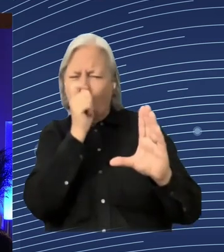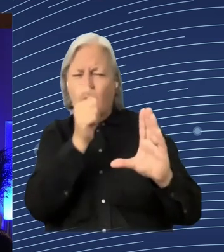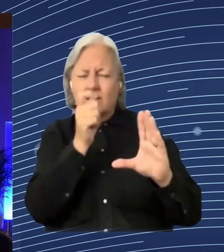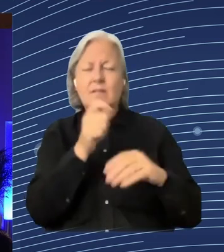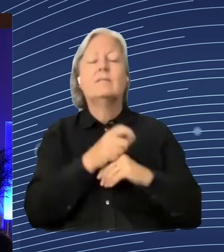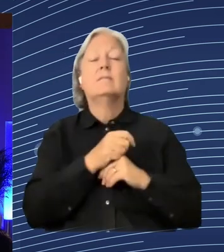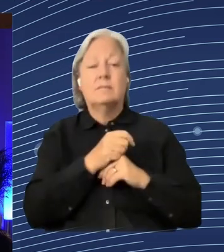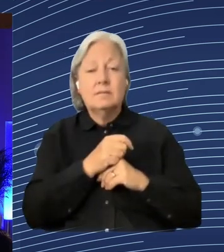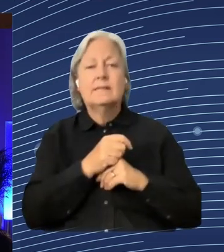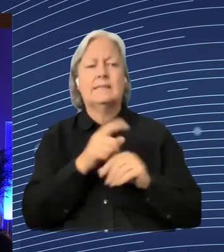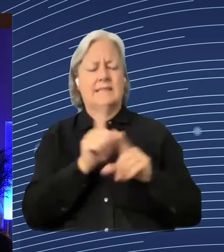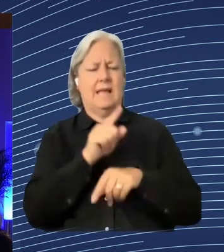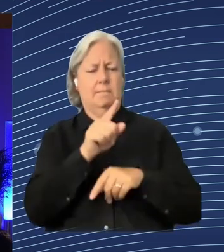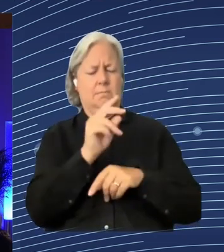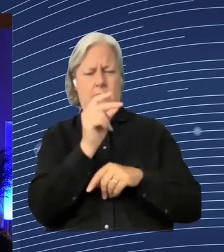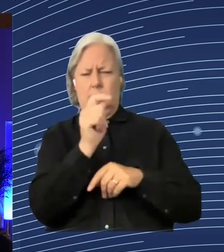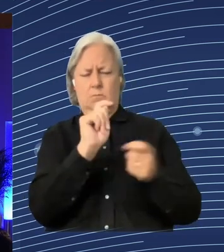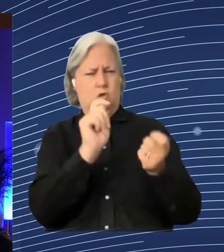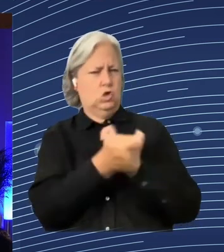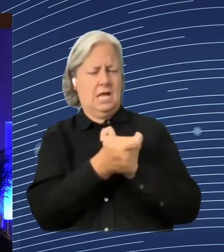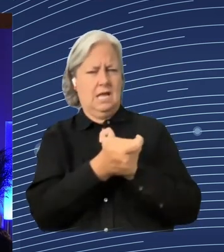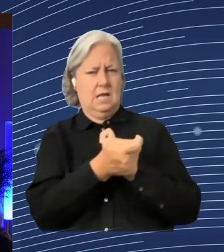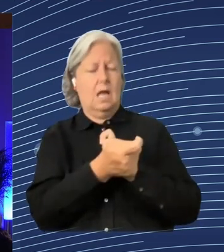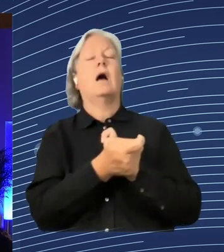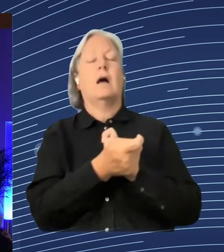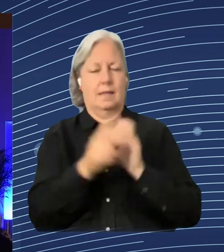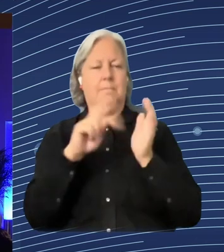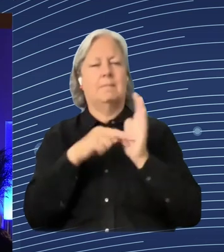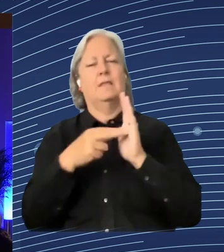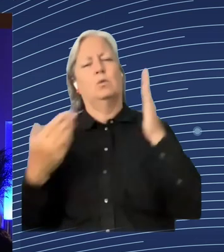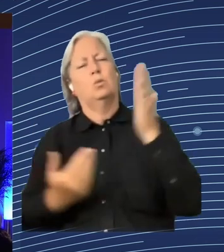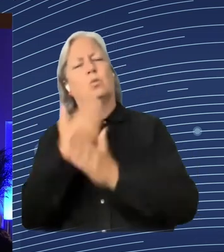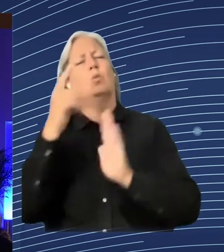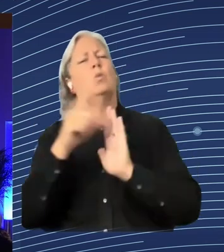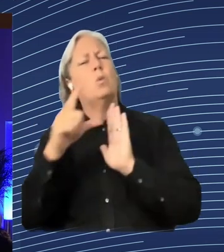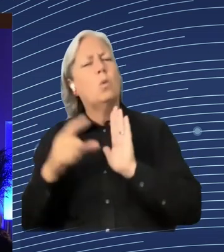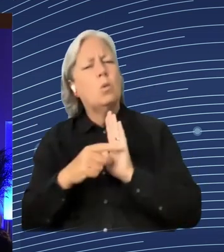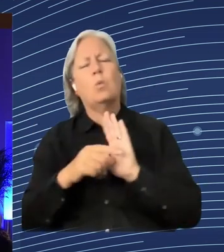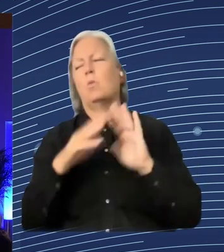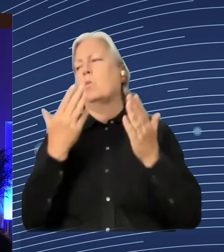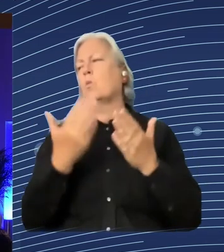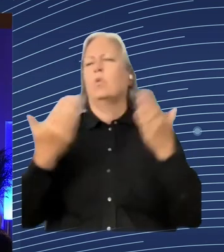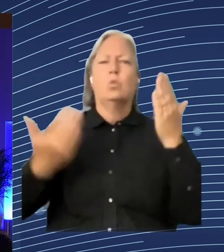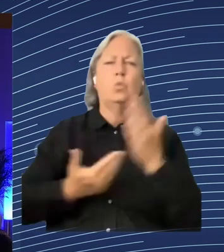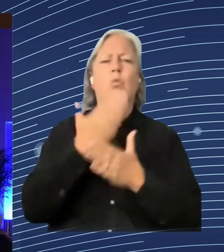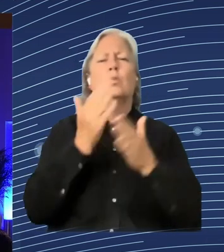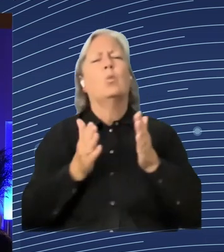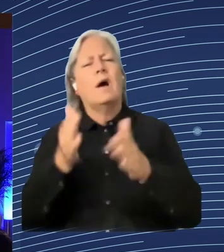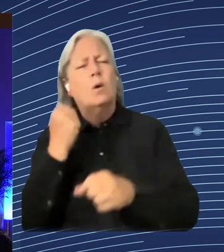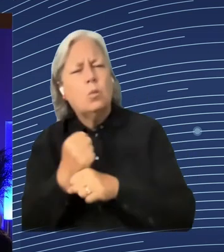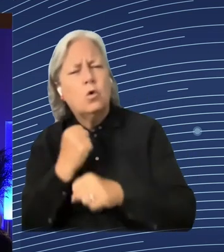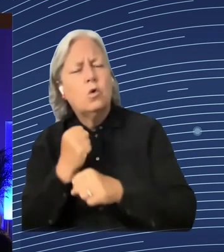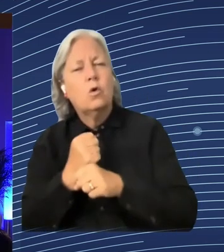something changes, a new law, but as well some new practices, you basically start from